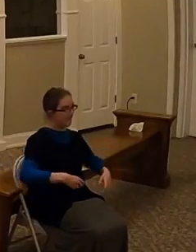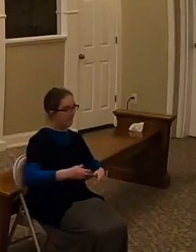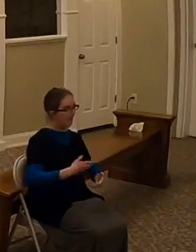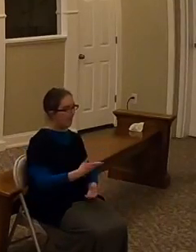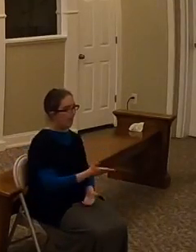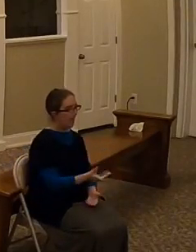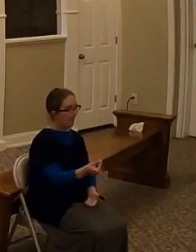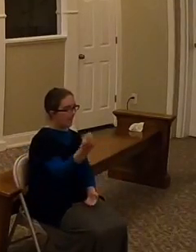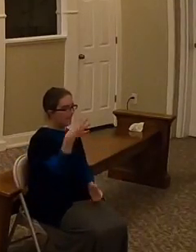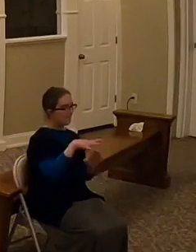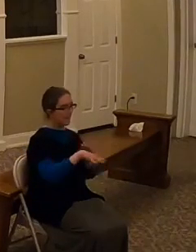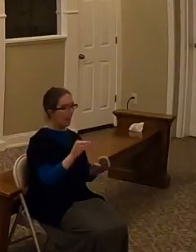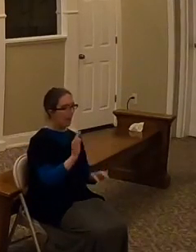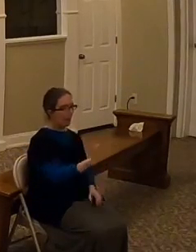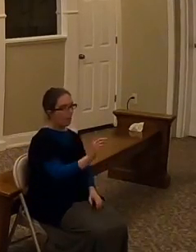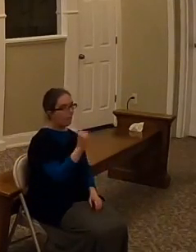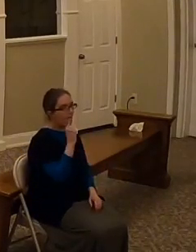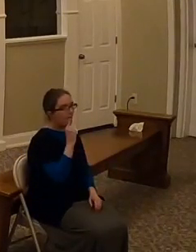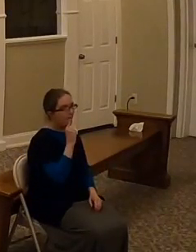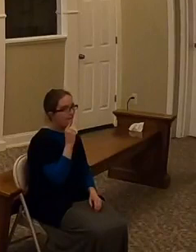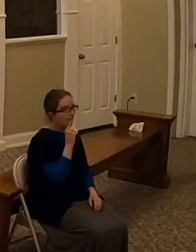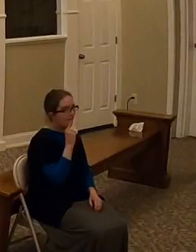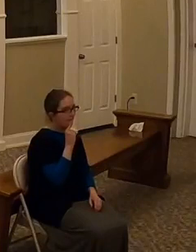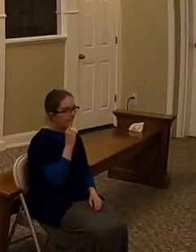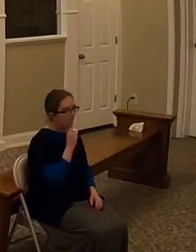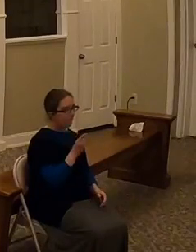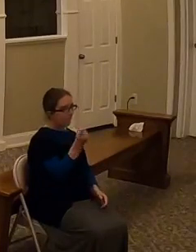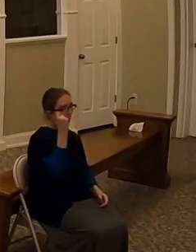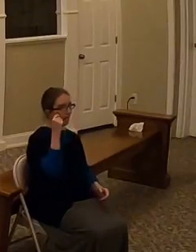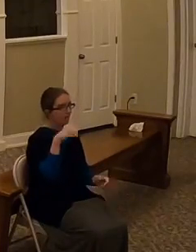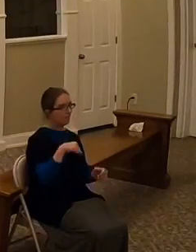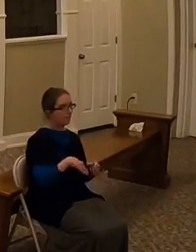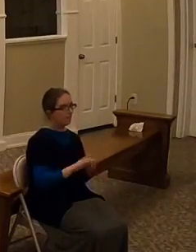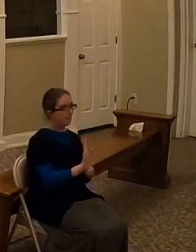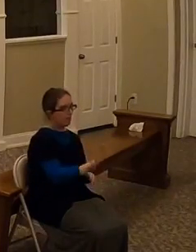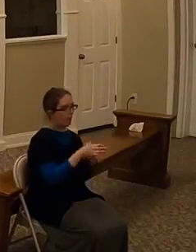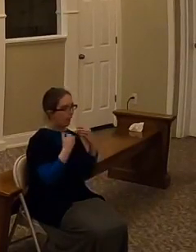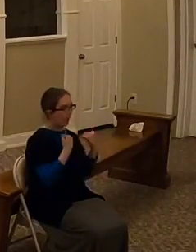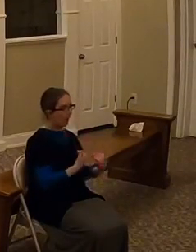the things that come out of your mouth proceed from your heart.